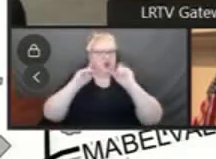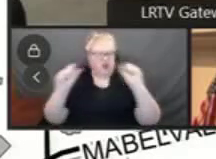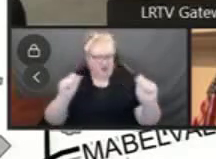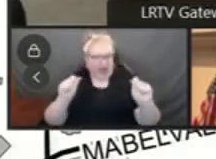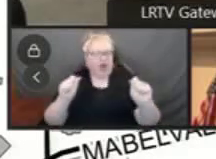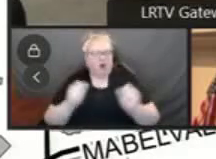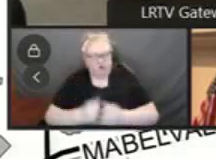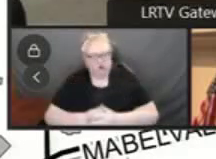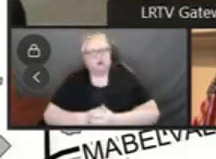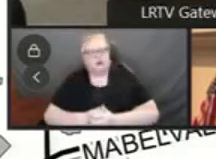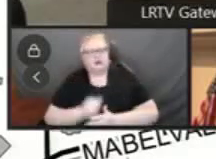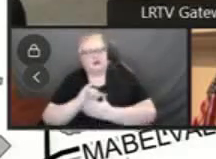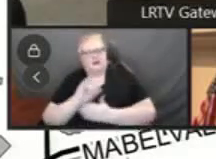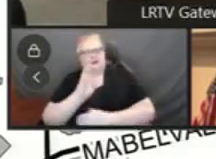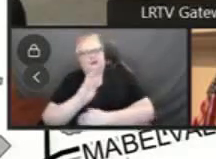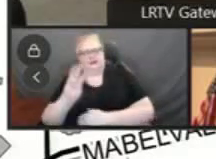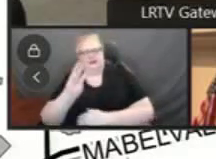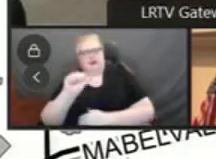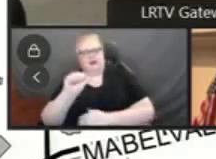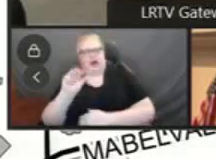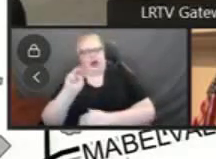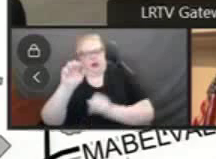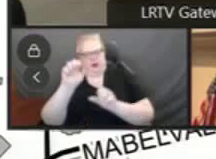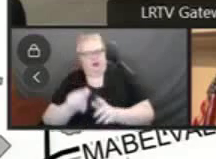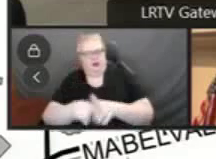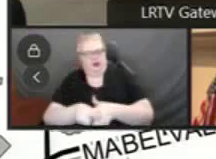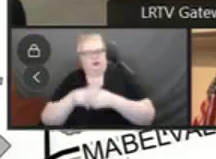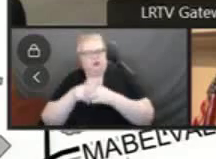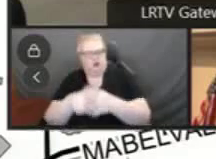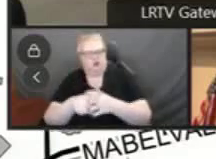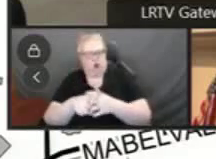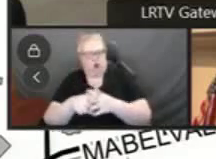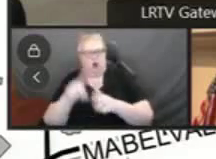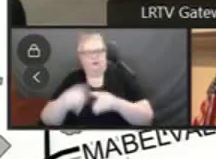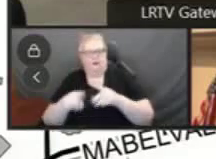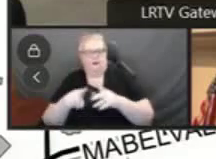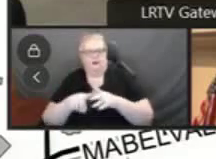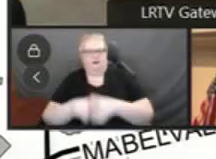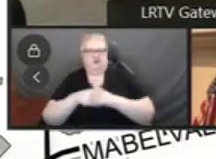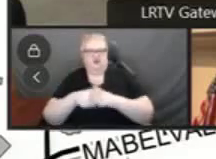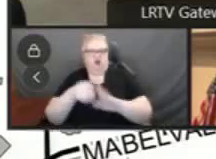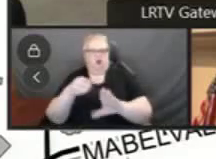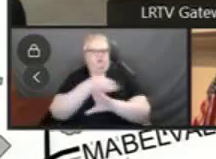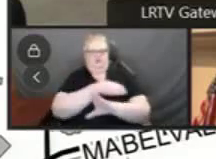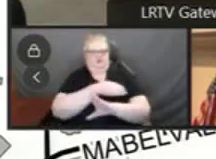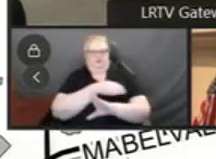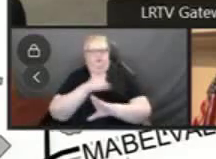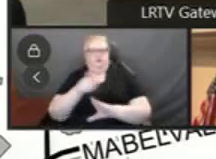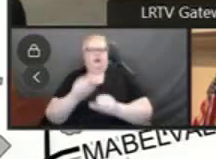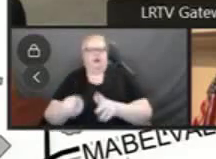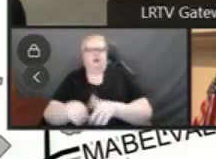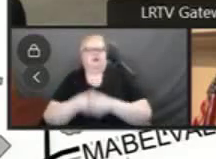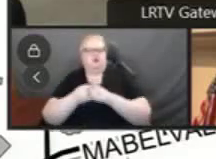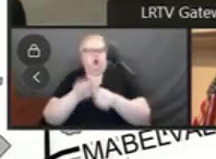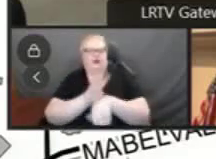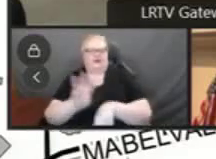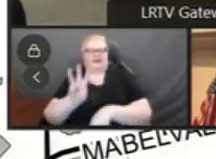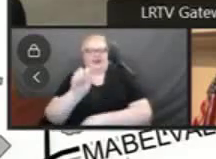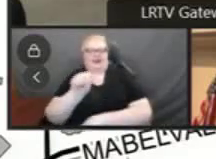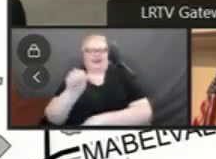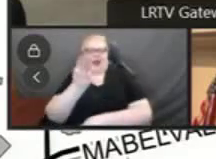That's at 6 a.m. That's when they can start. If you're asking if they can start before then, they can't start before that. 6 a.m. they can start mixing it.